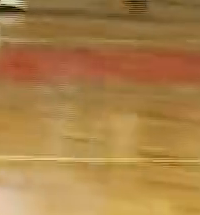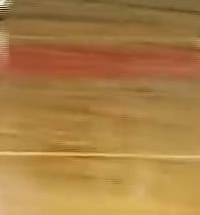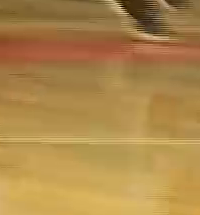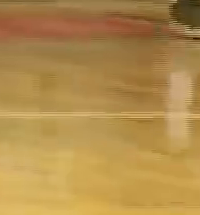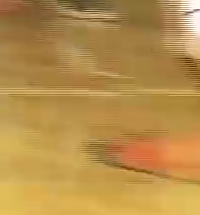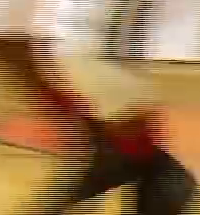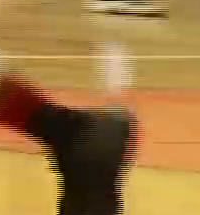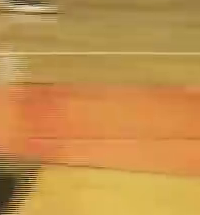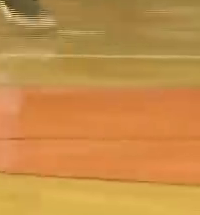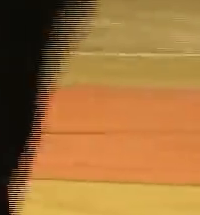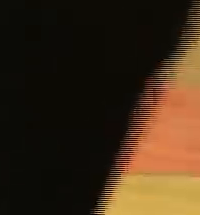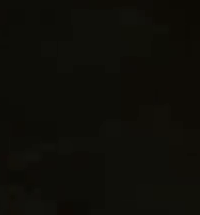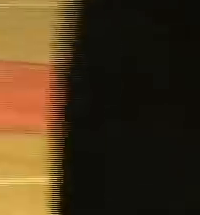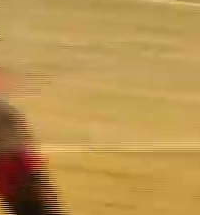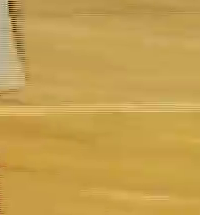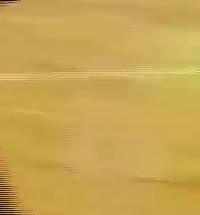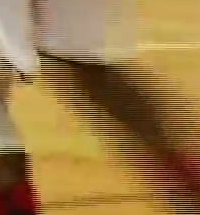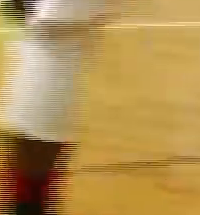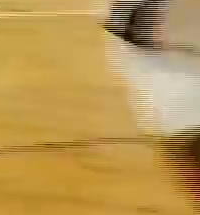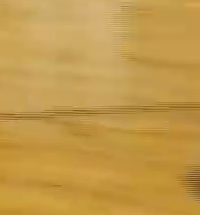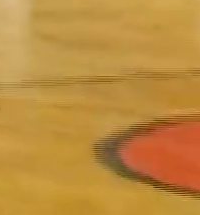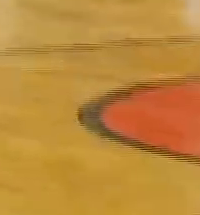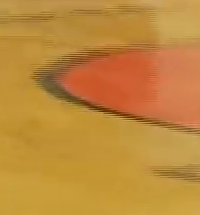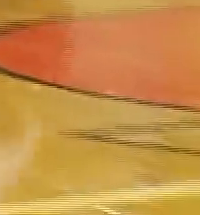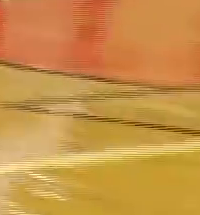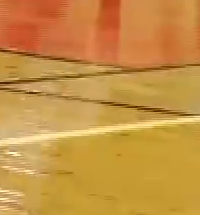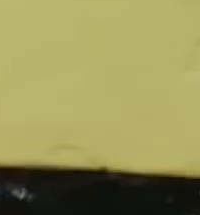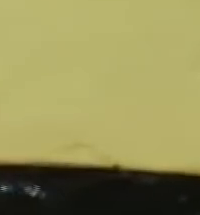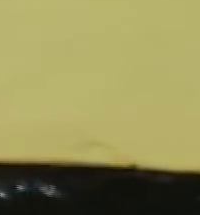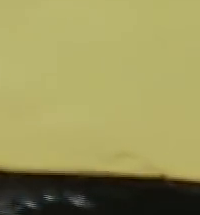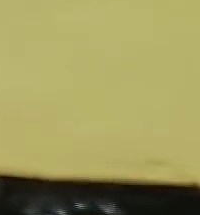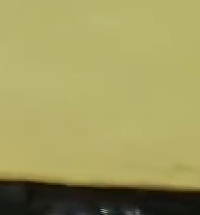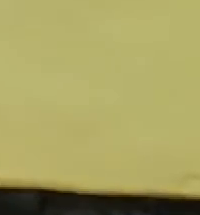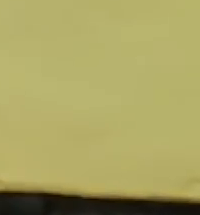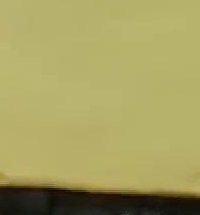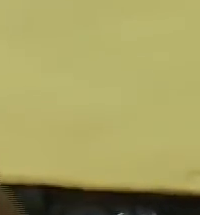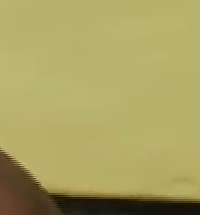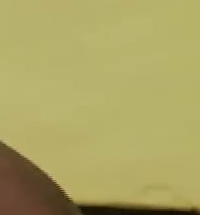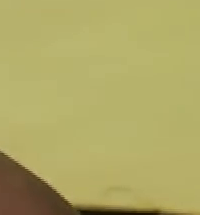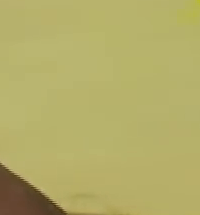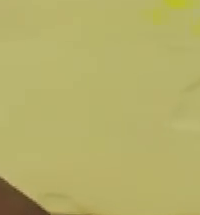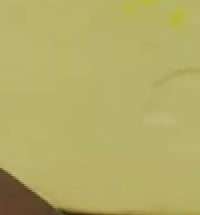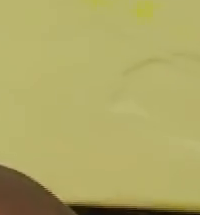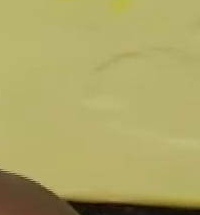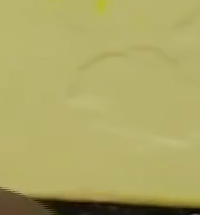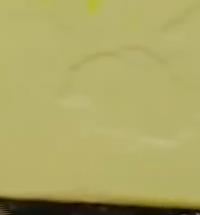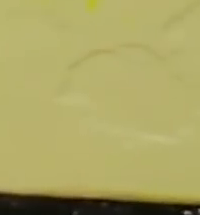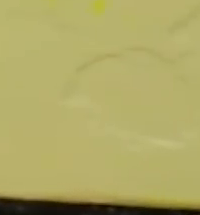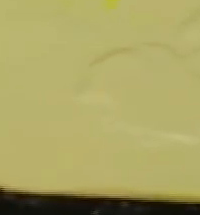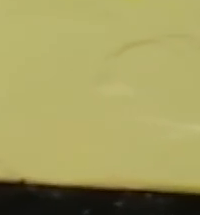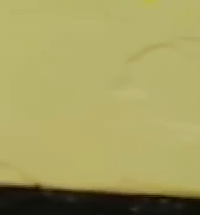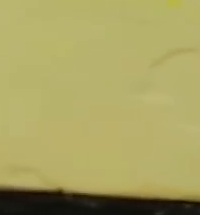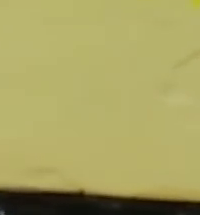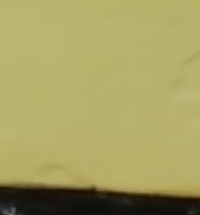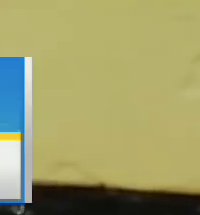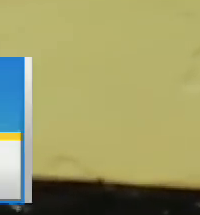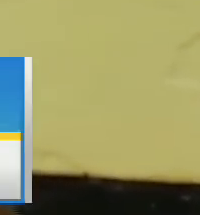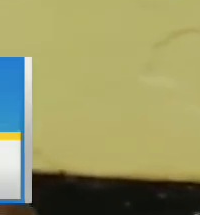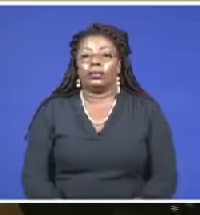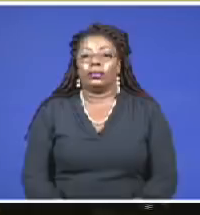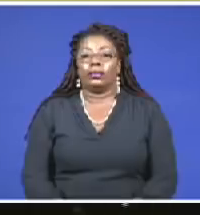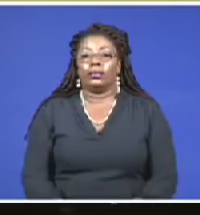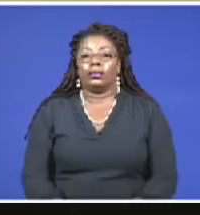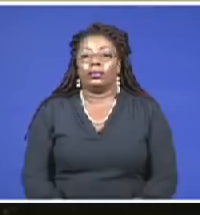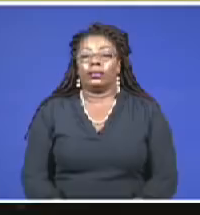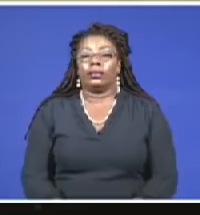easy win, 54-31. It's pretty good that we got the win. I feel that it was a